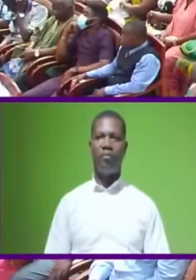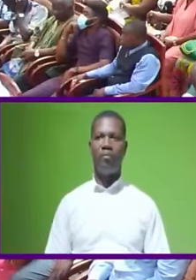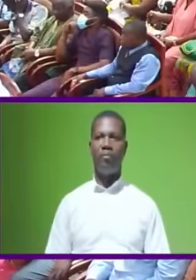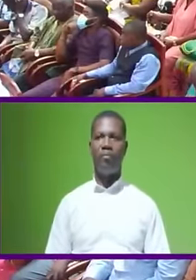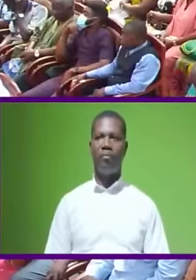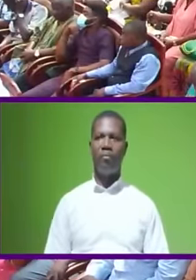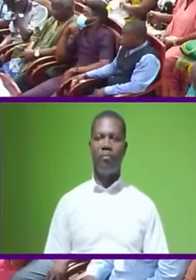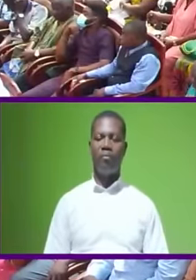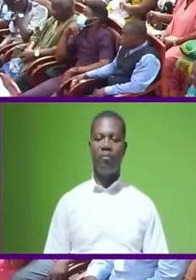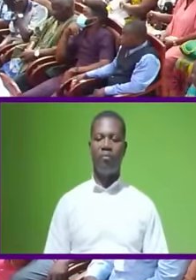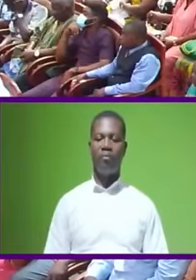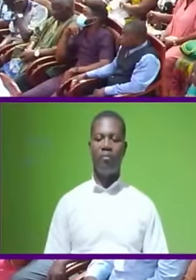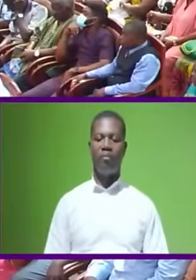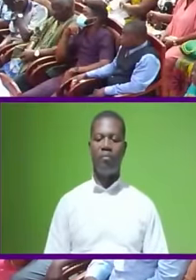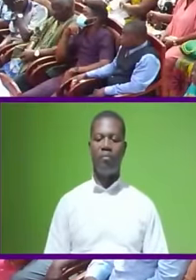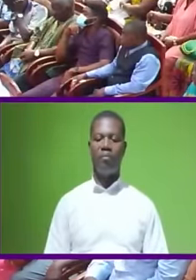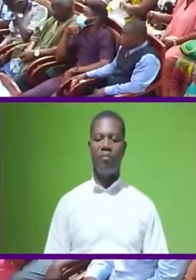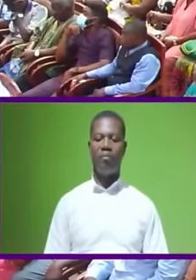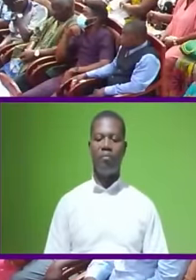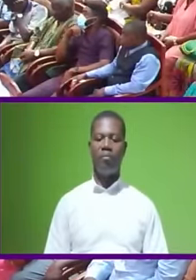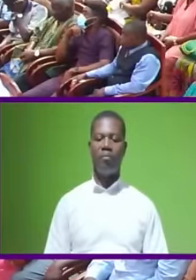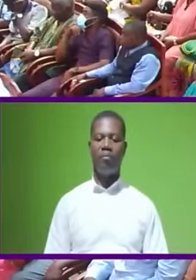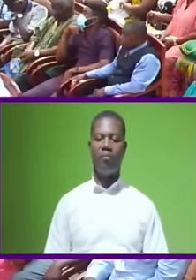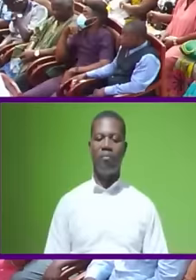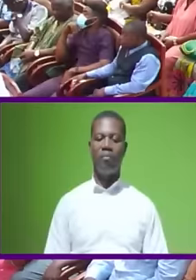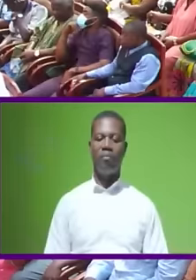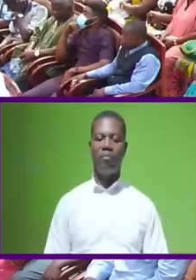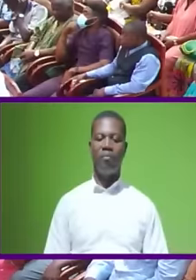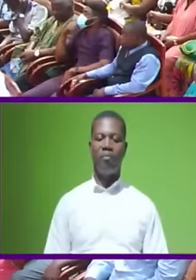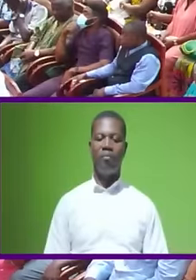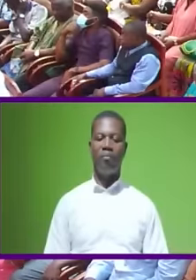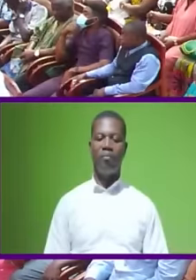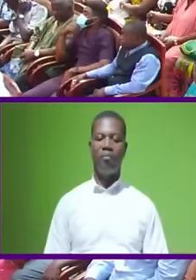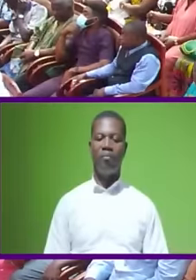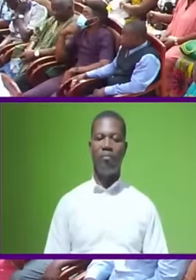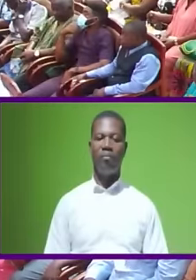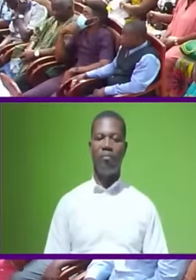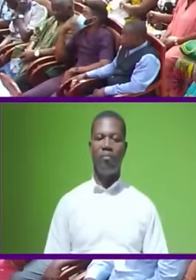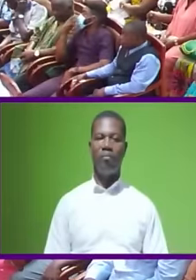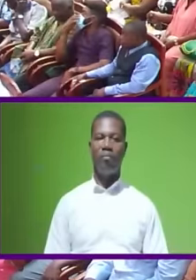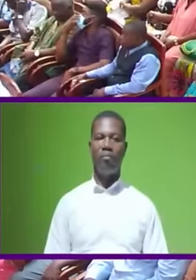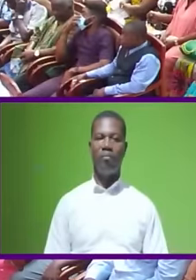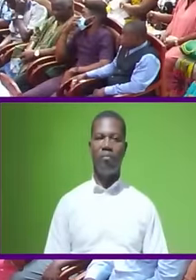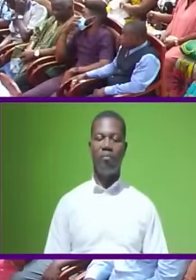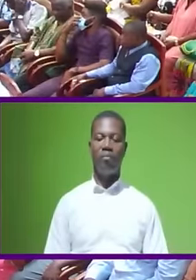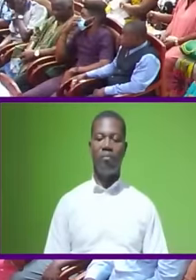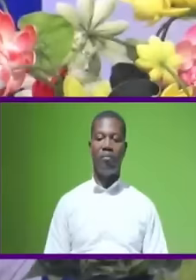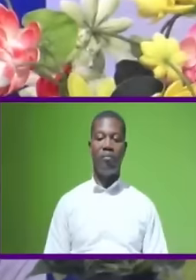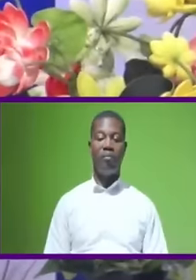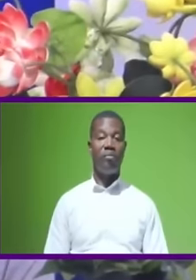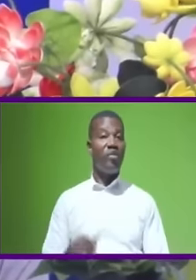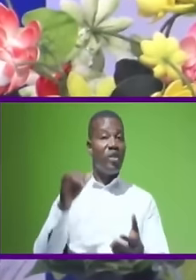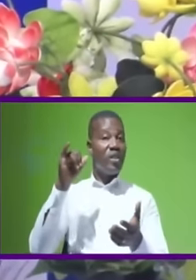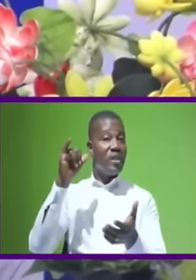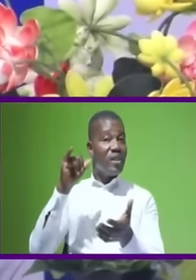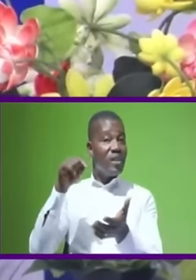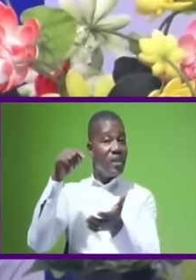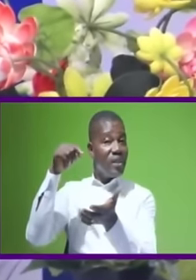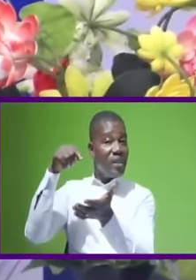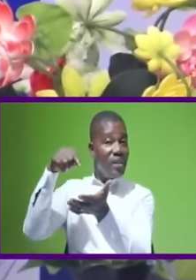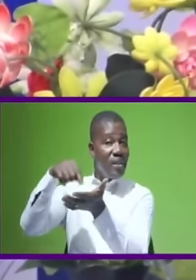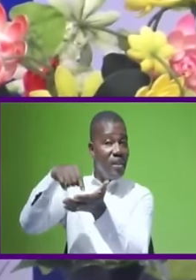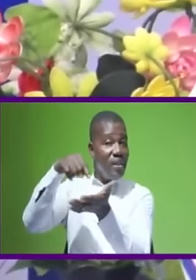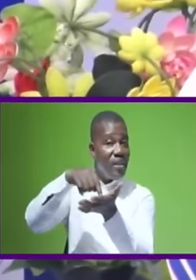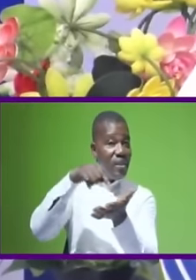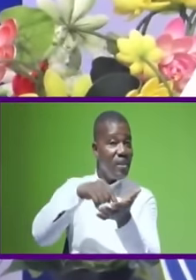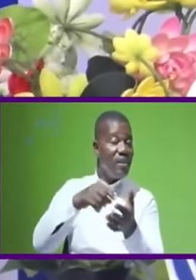because I am not your pastor, yet look at this, the love I have for you. When in Philadelphia on solid